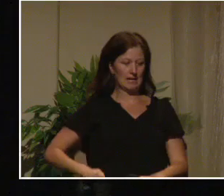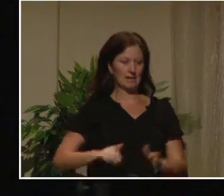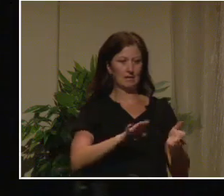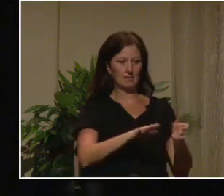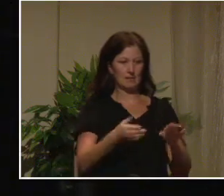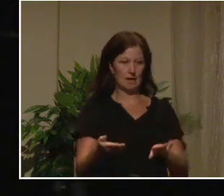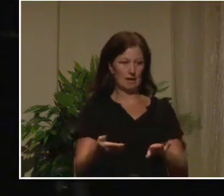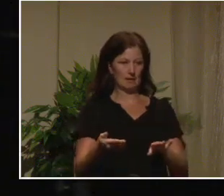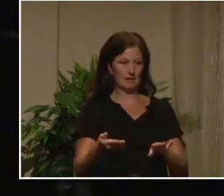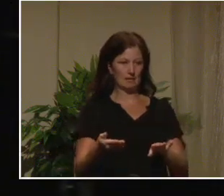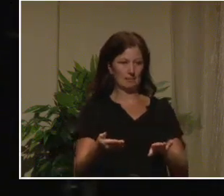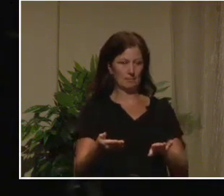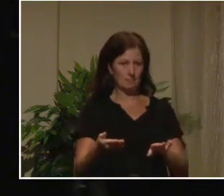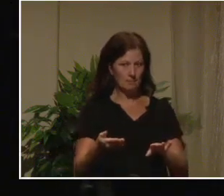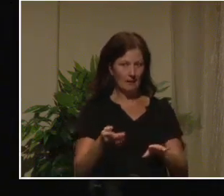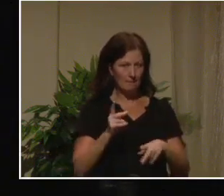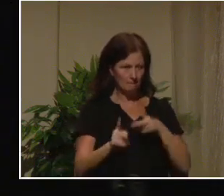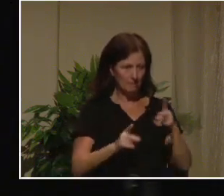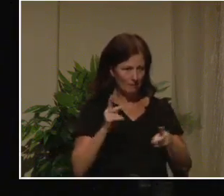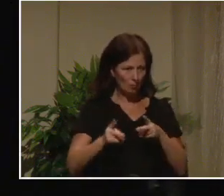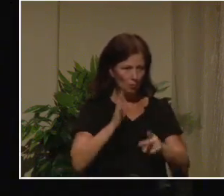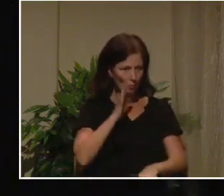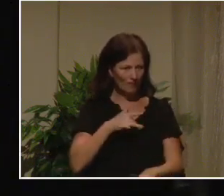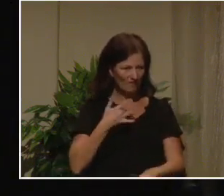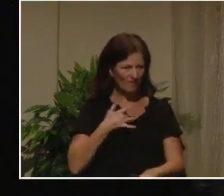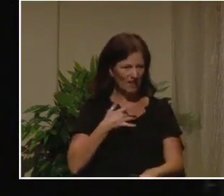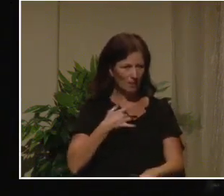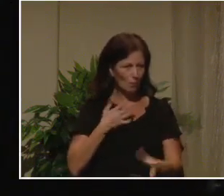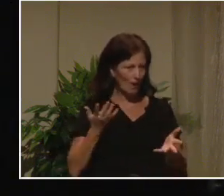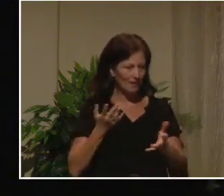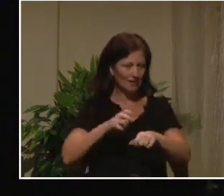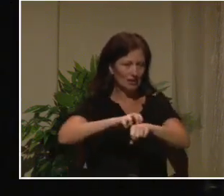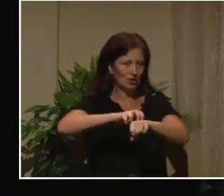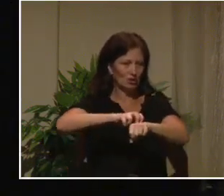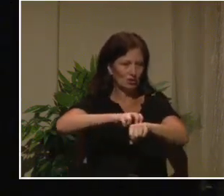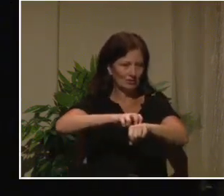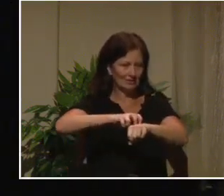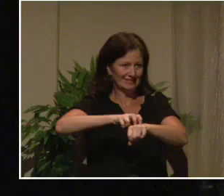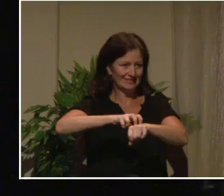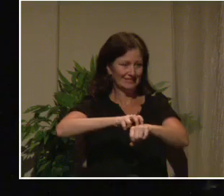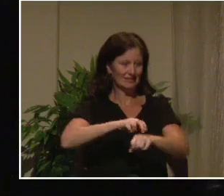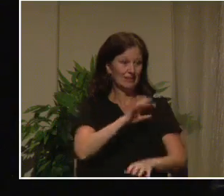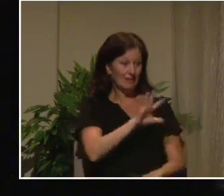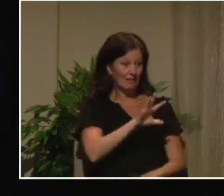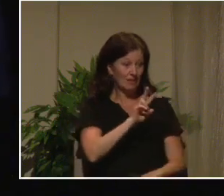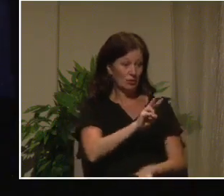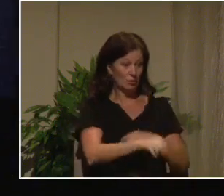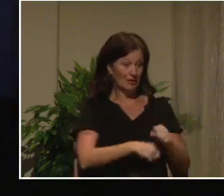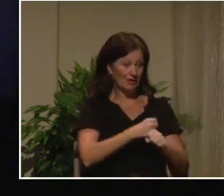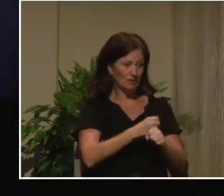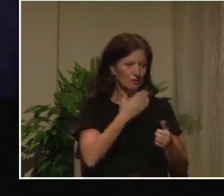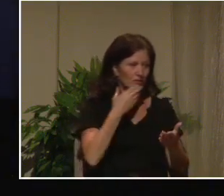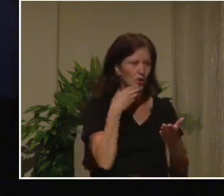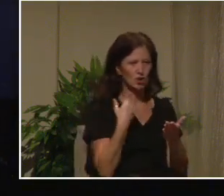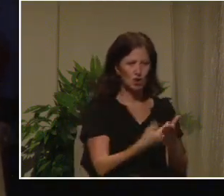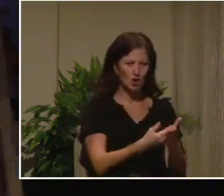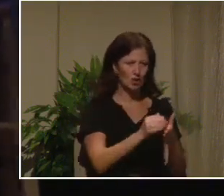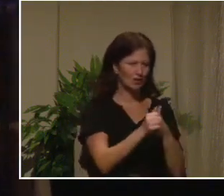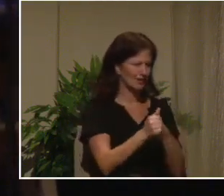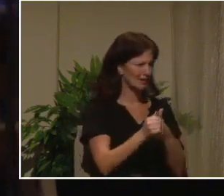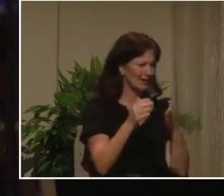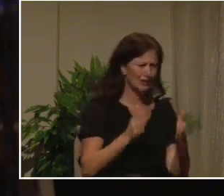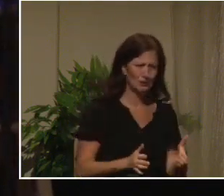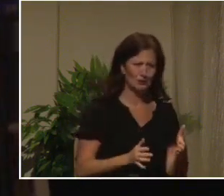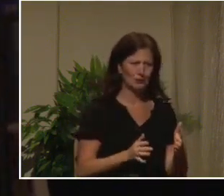word anxiety. So 52 years of good leadership. The country was